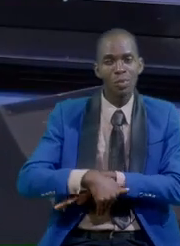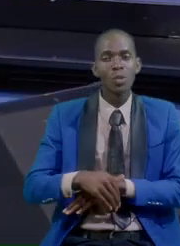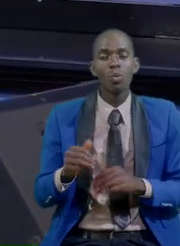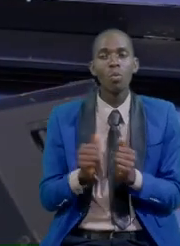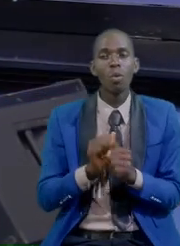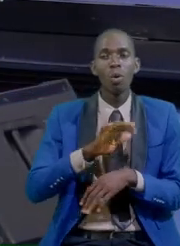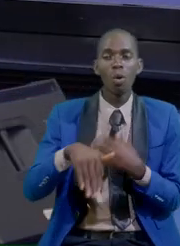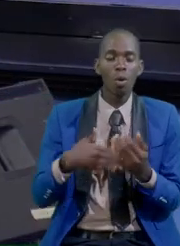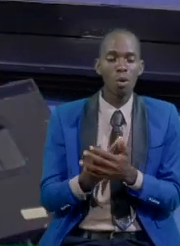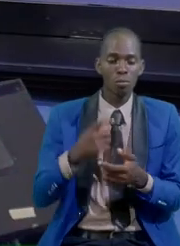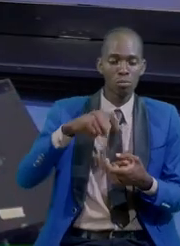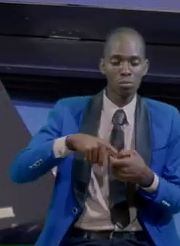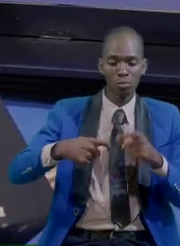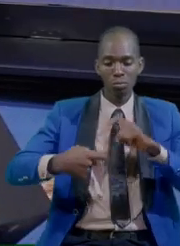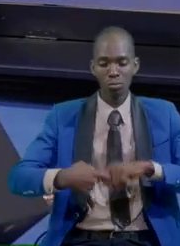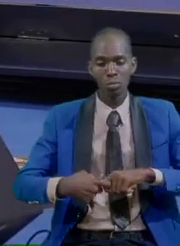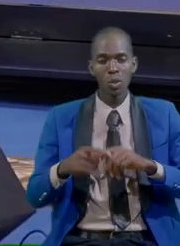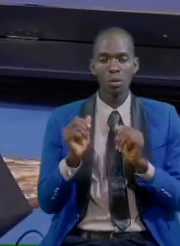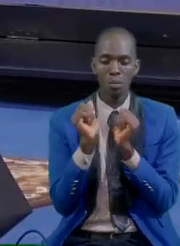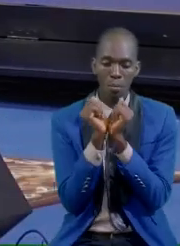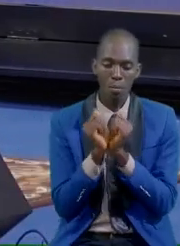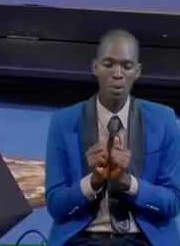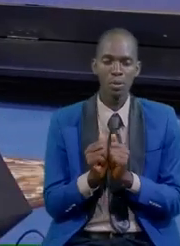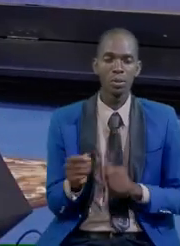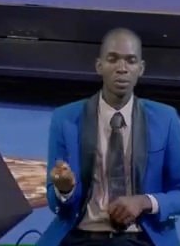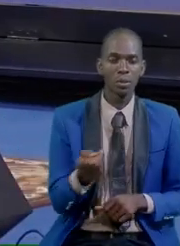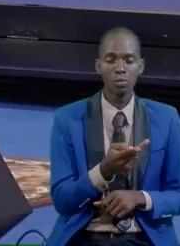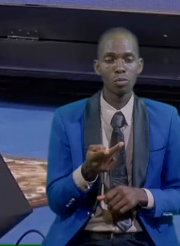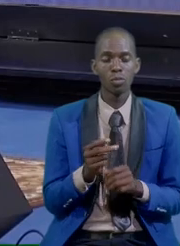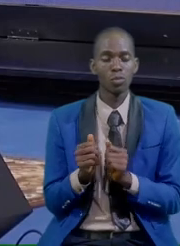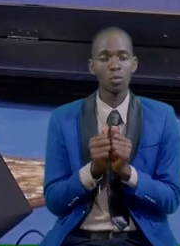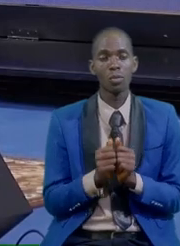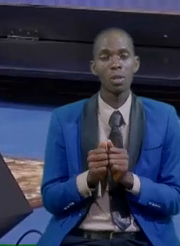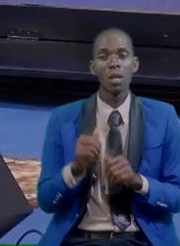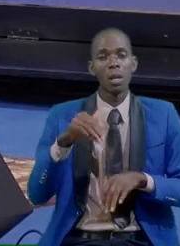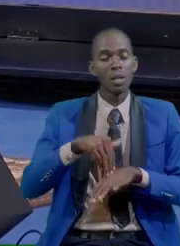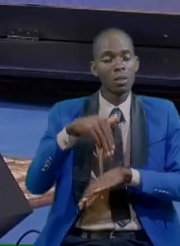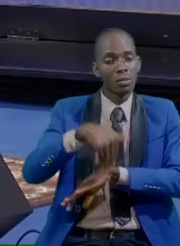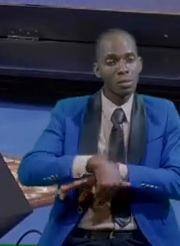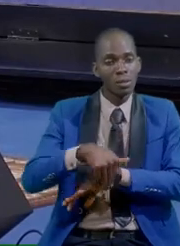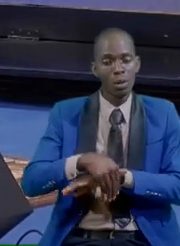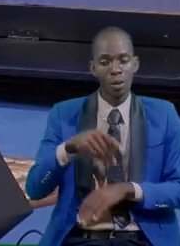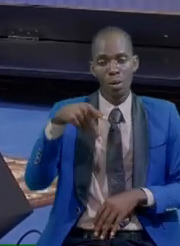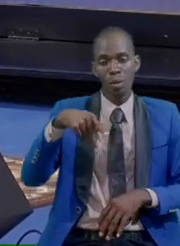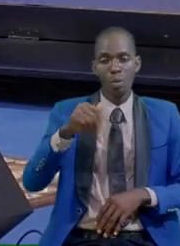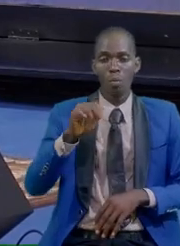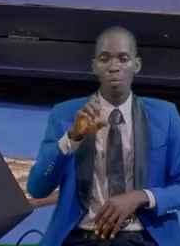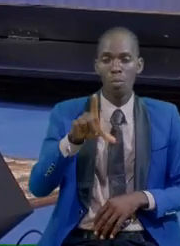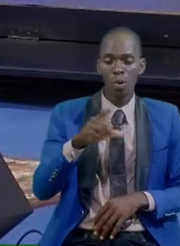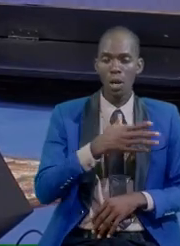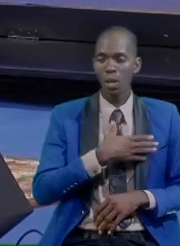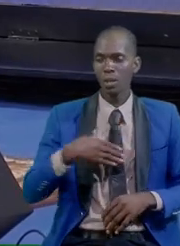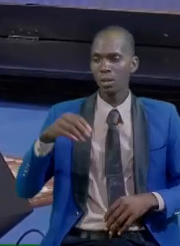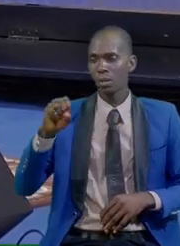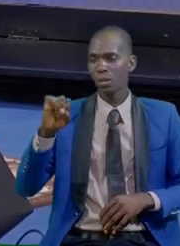and the shackles binding them, and at midnight Paul and Silas